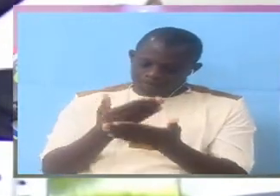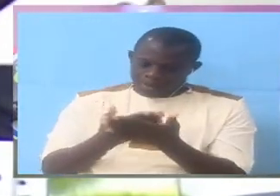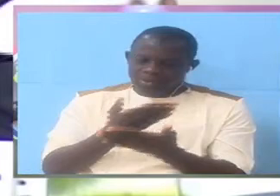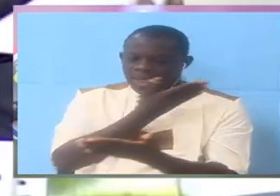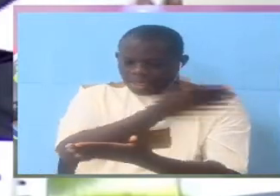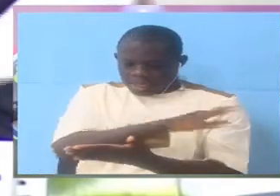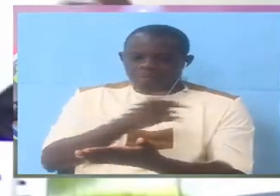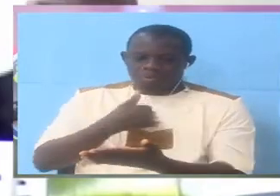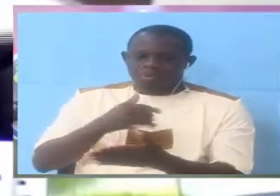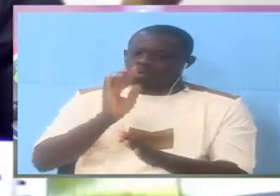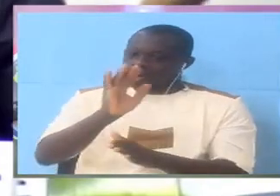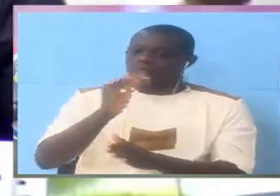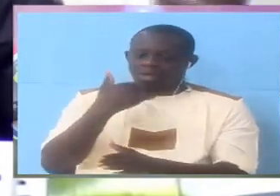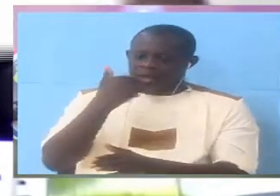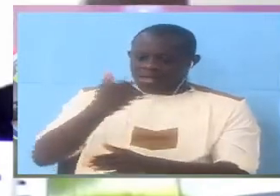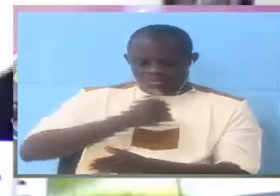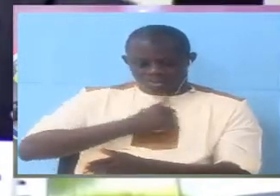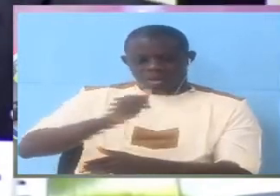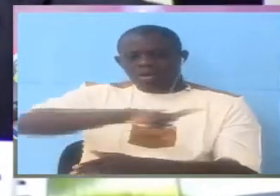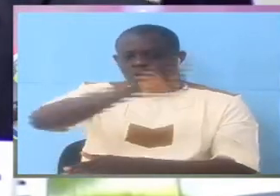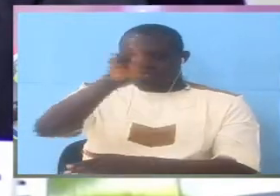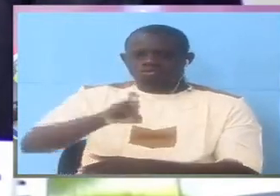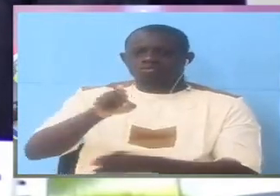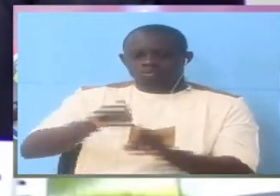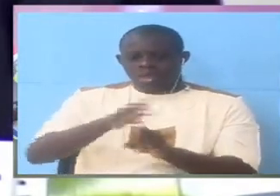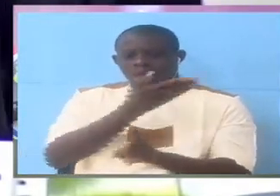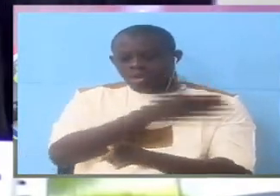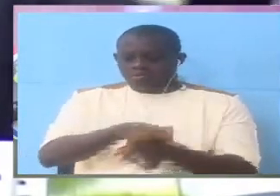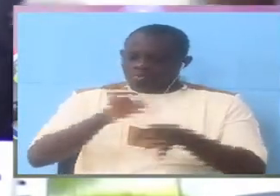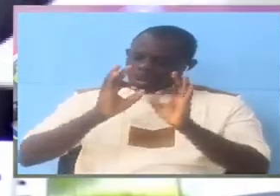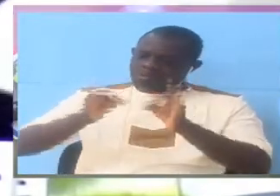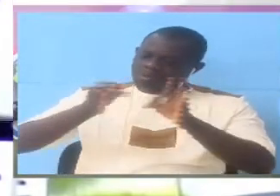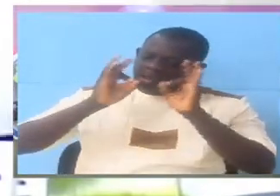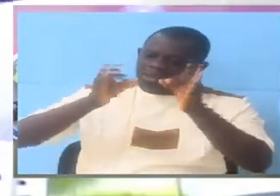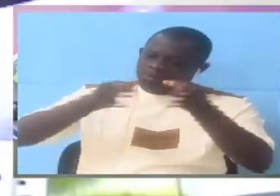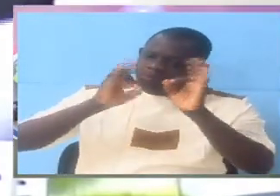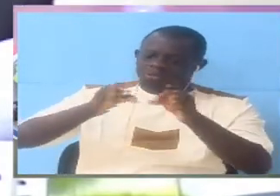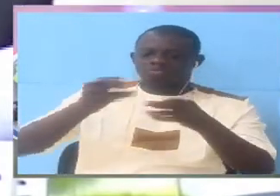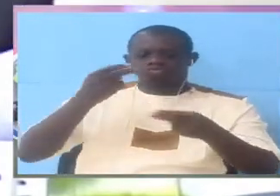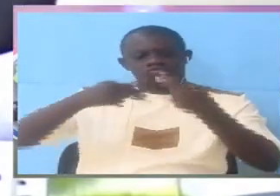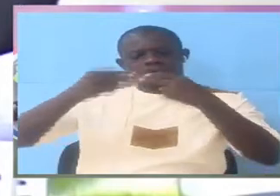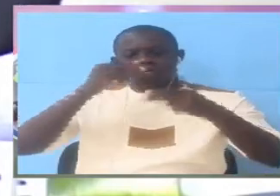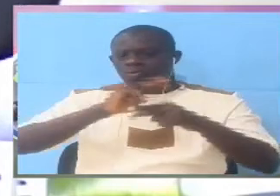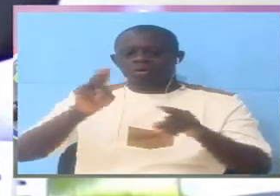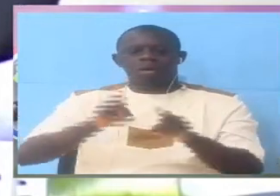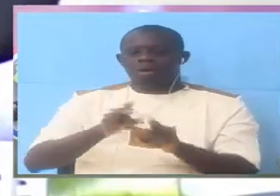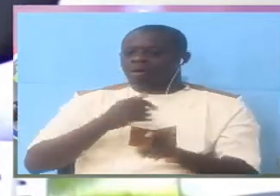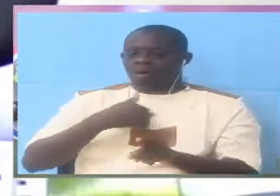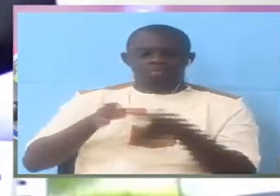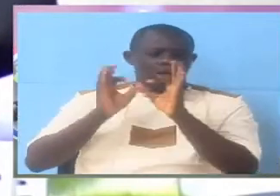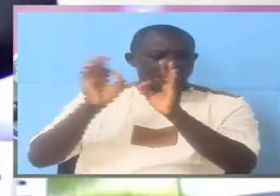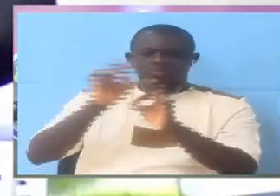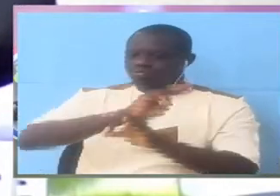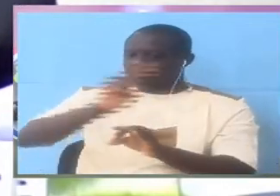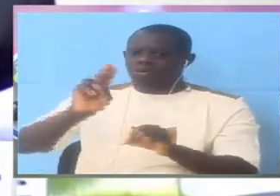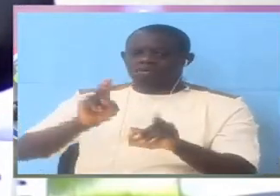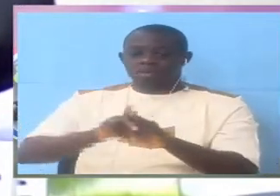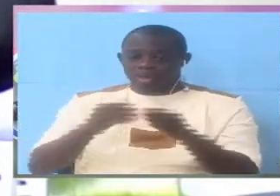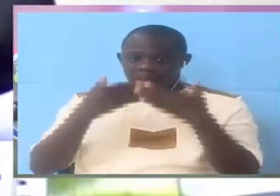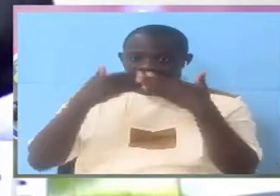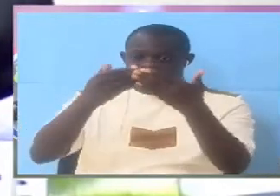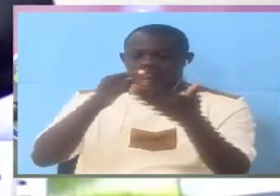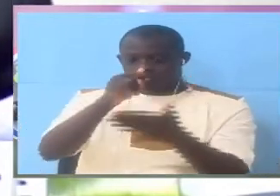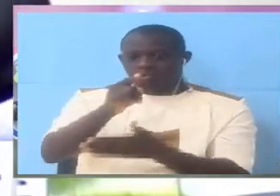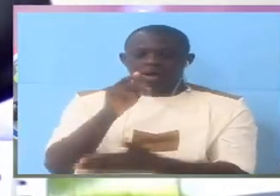me ask my questions. I will just allow you to just narrate a story. I'm not narrating, I'm giving you an answer. Hold a second. Why I said what I said. Hold a